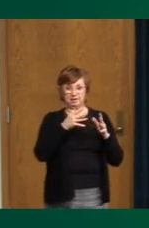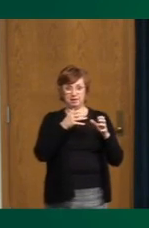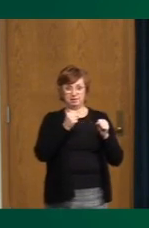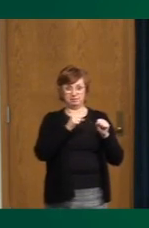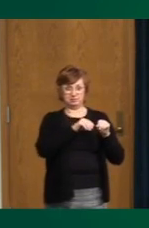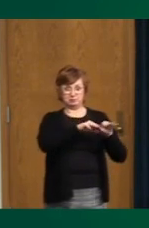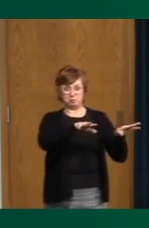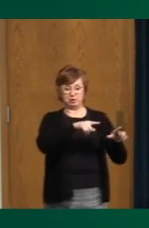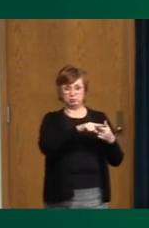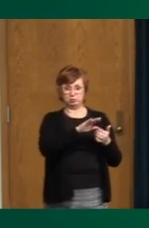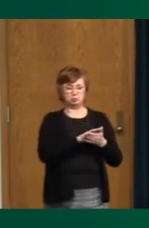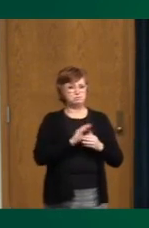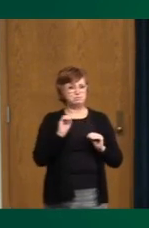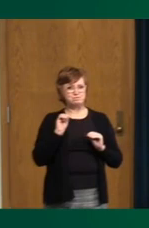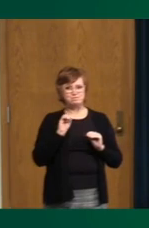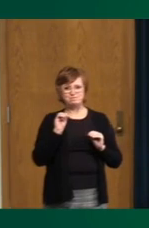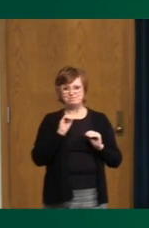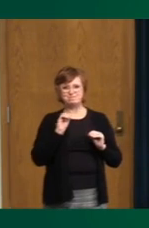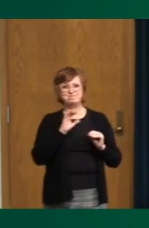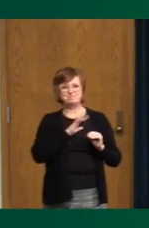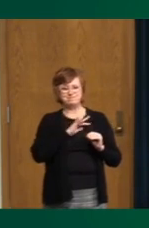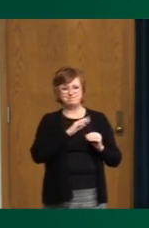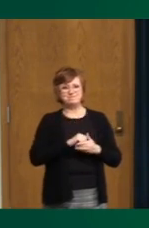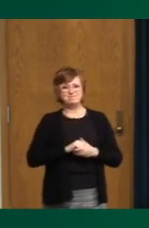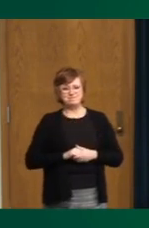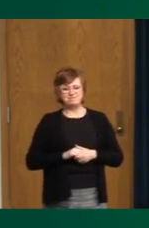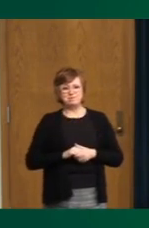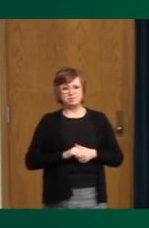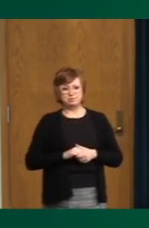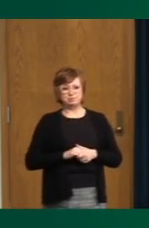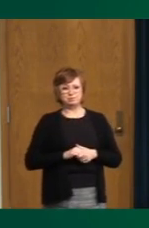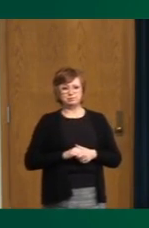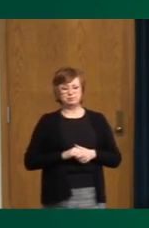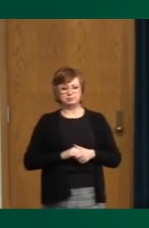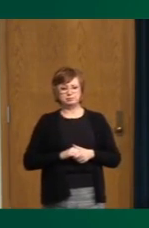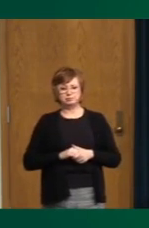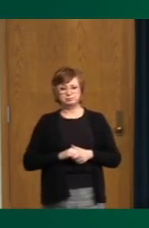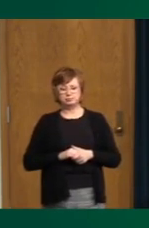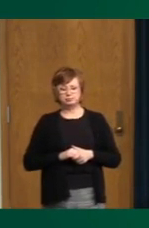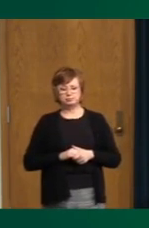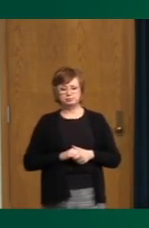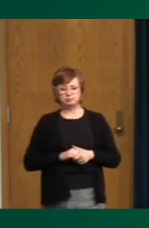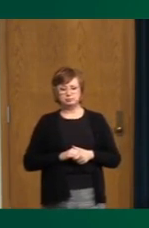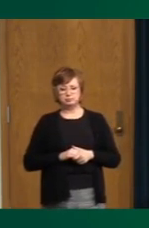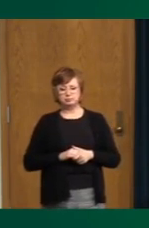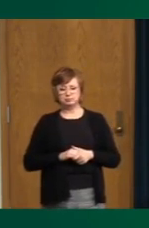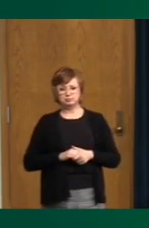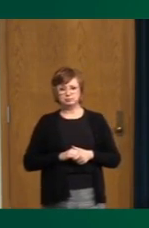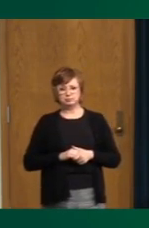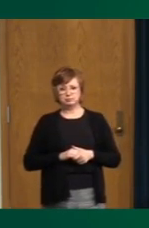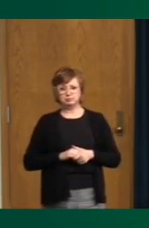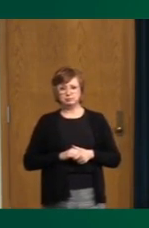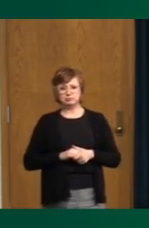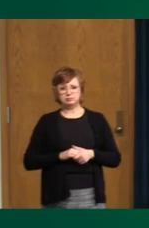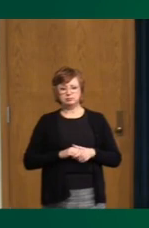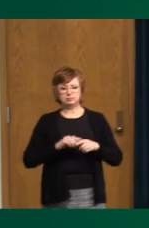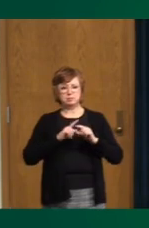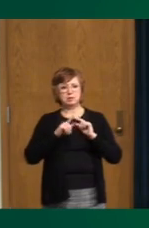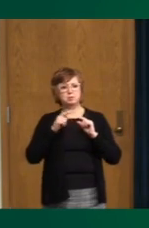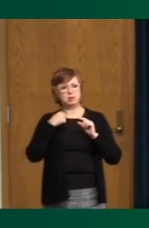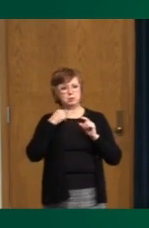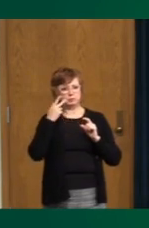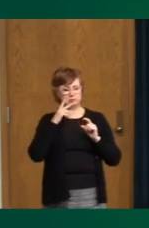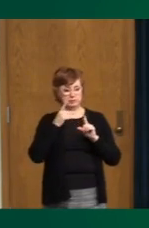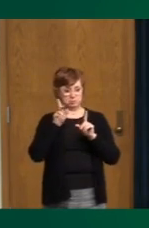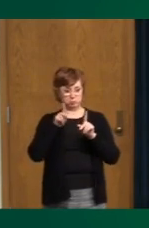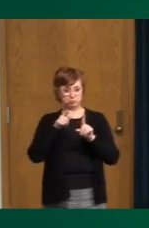transmission, but occasionally when we see transmission, that may have happened, outside of the school, and really one